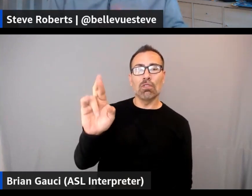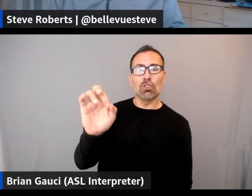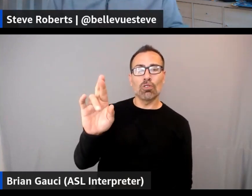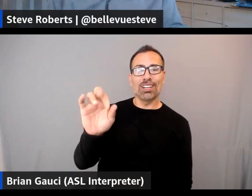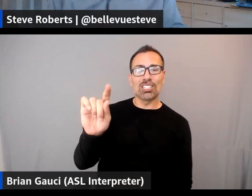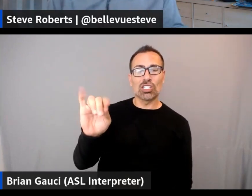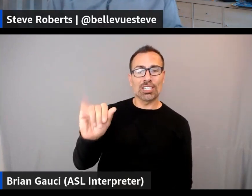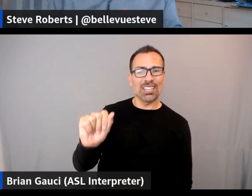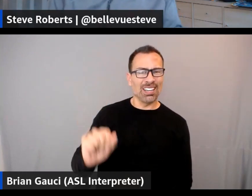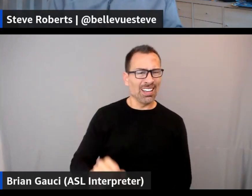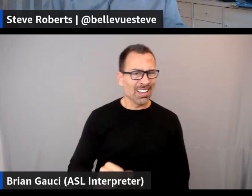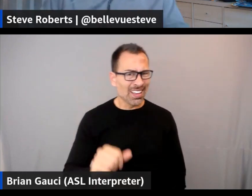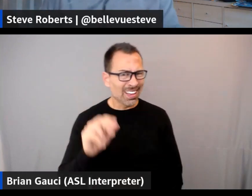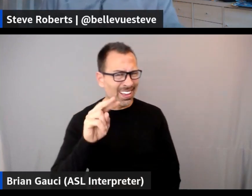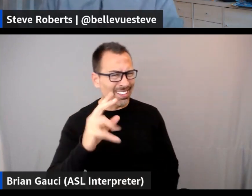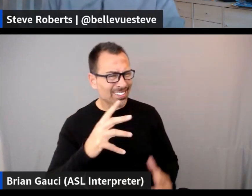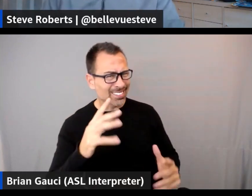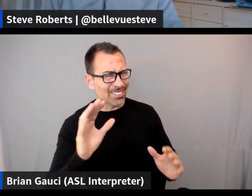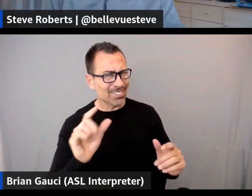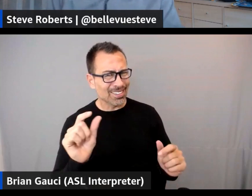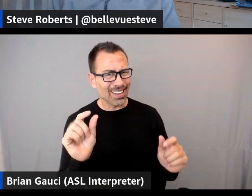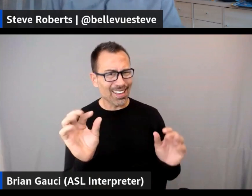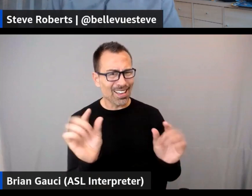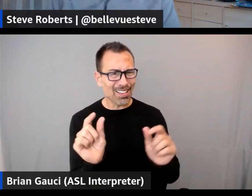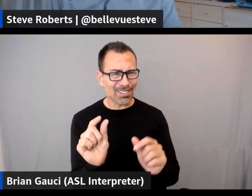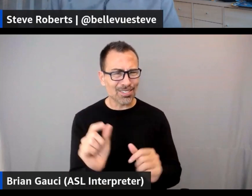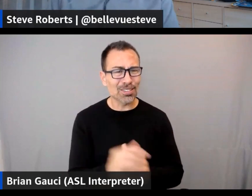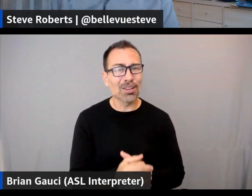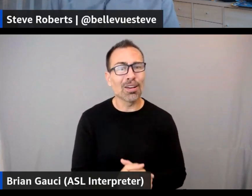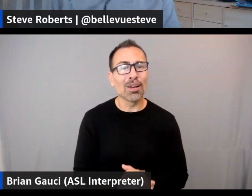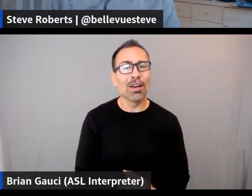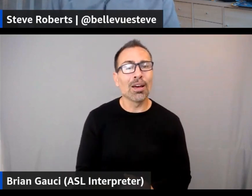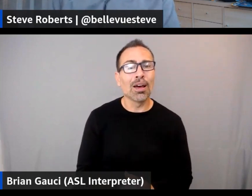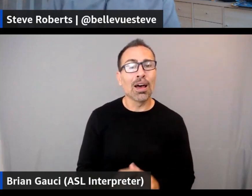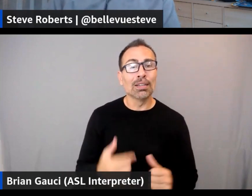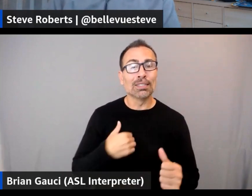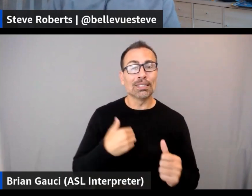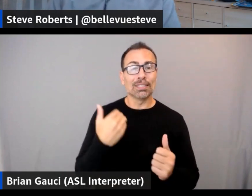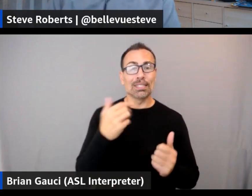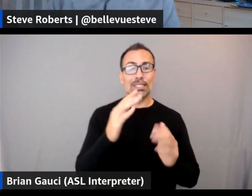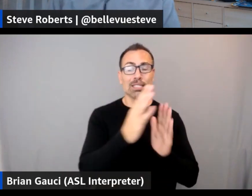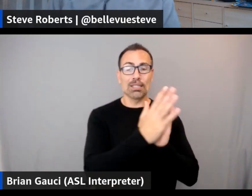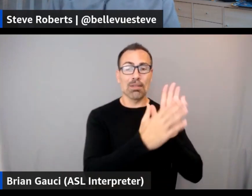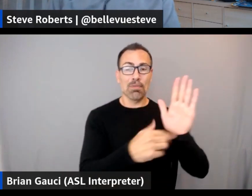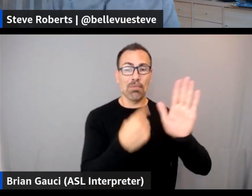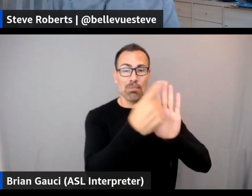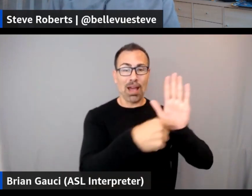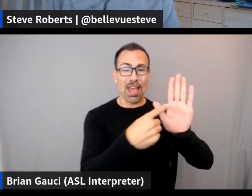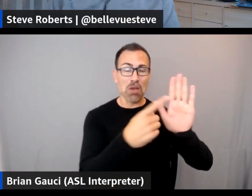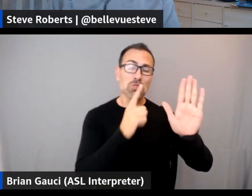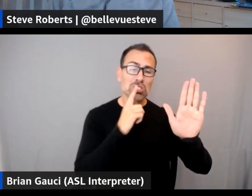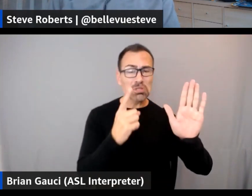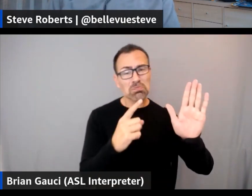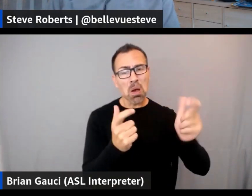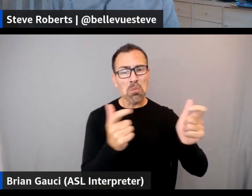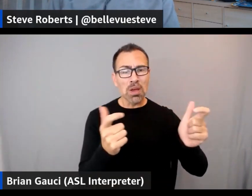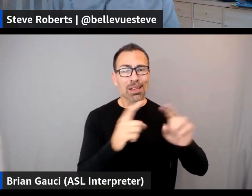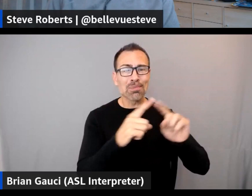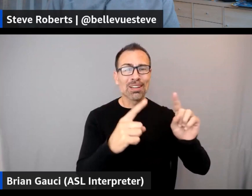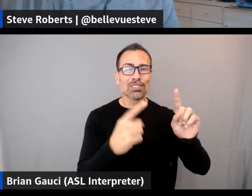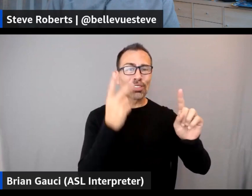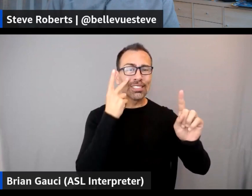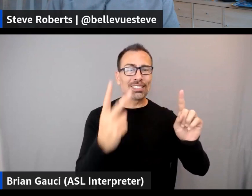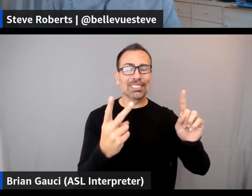It is small. I have a big hand. Model on there. I have a relatively big hand, but this is kind of the size as compared Yeah. to up to a